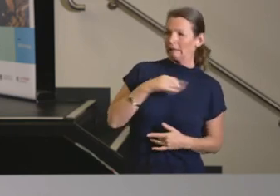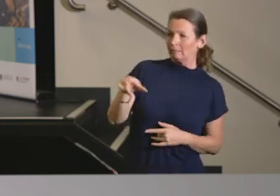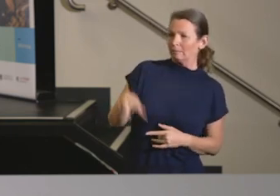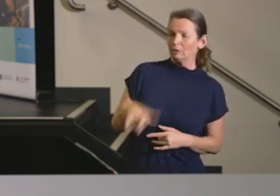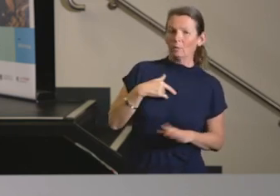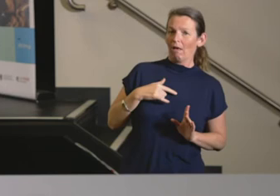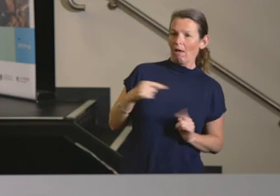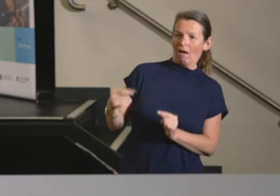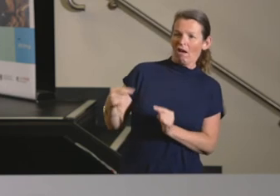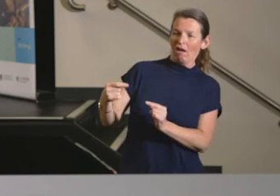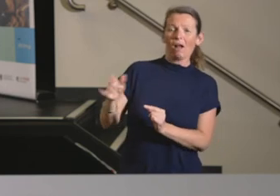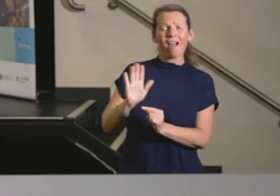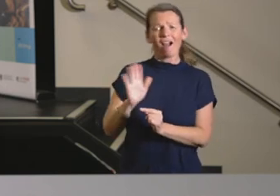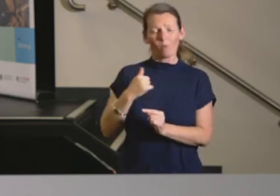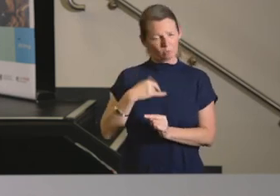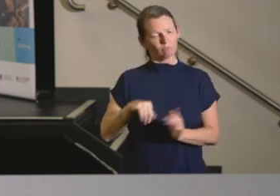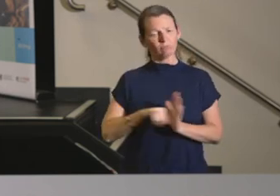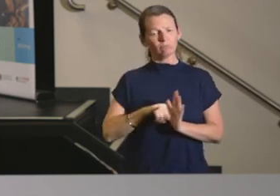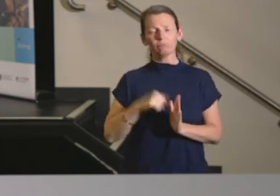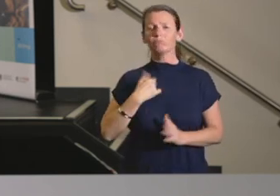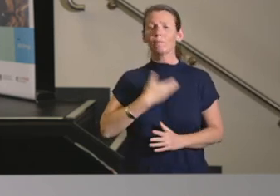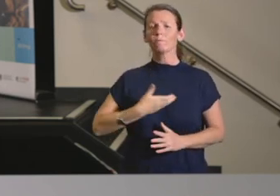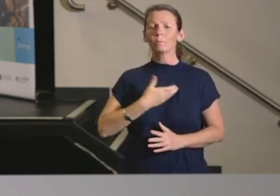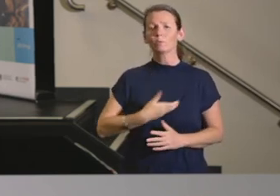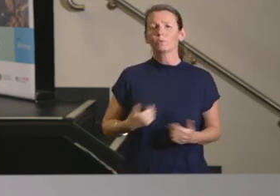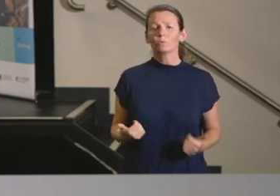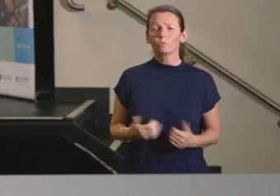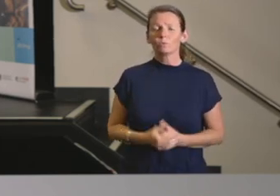identities, you know? So for me, that is still